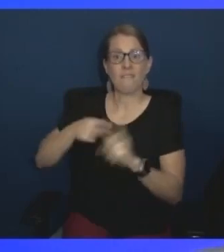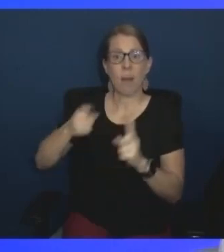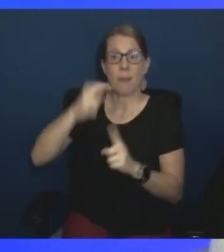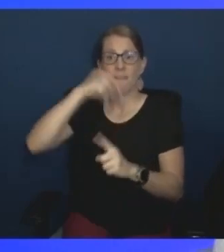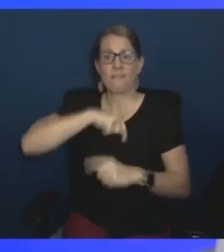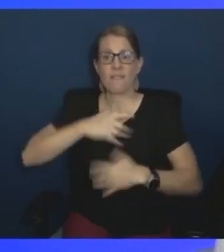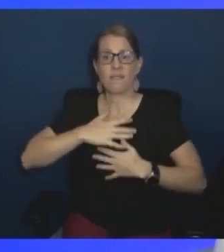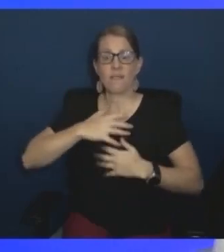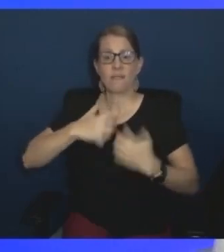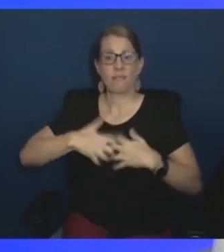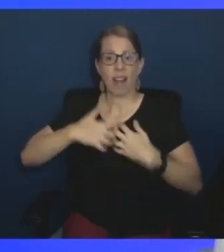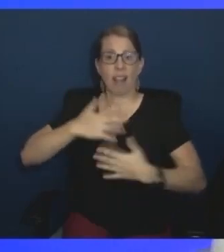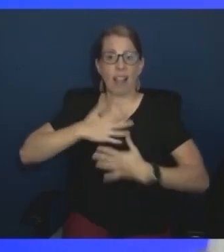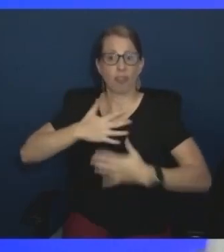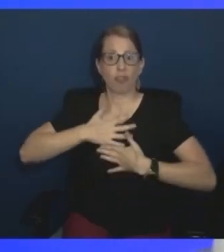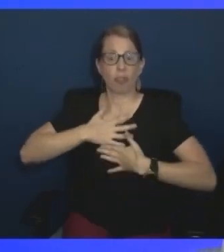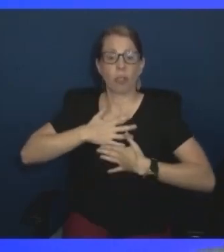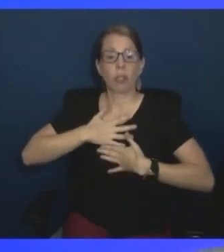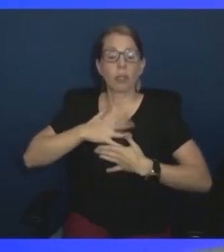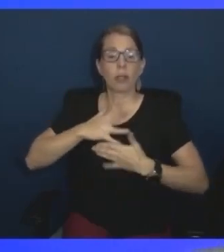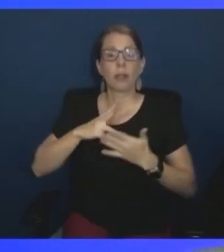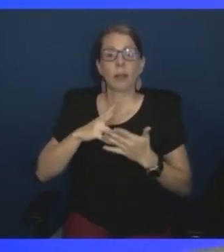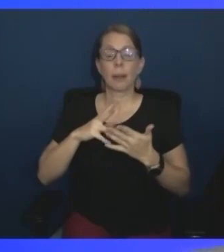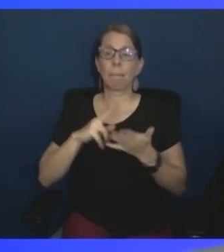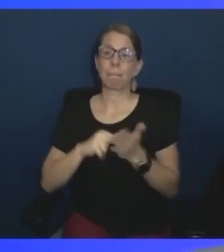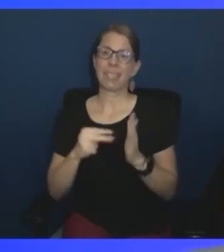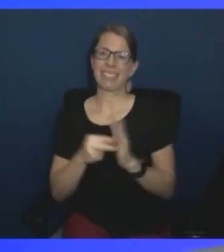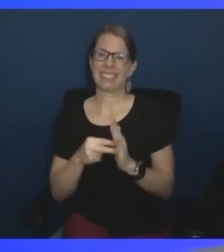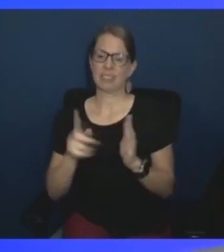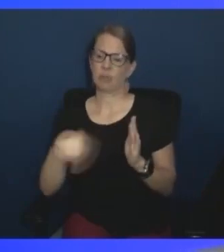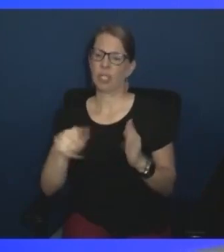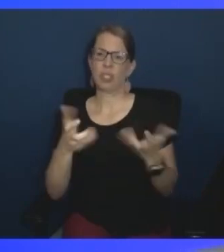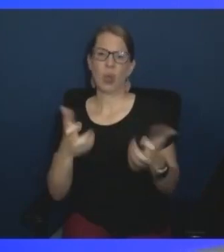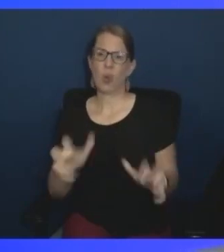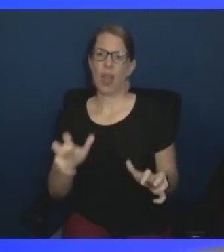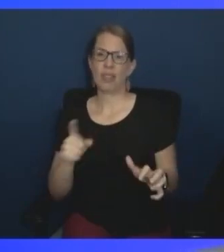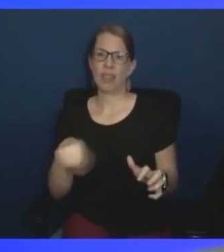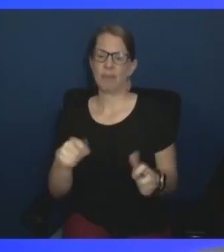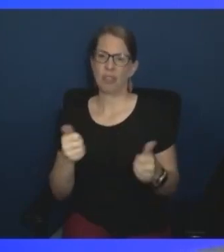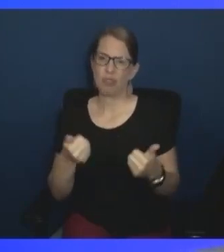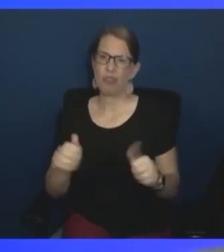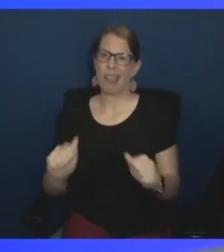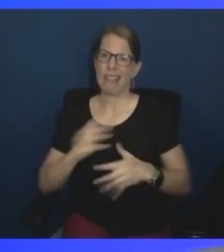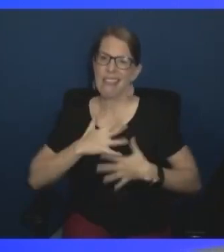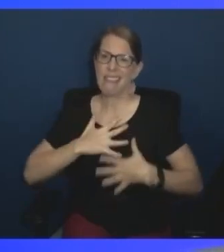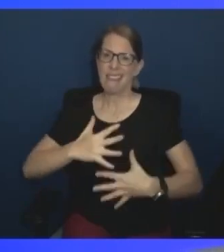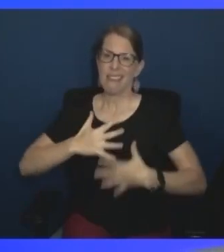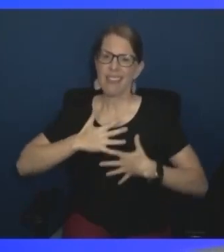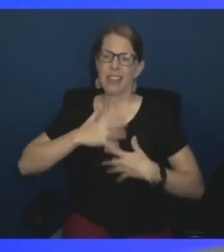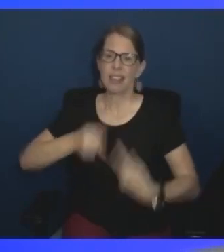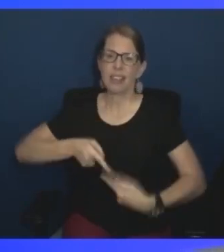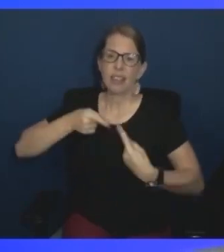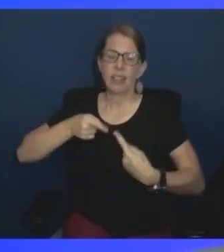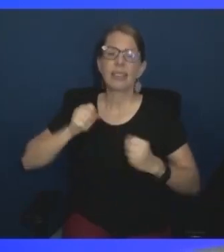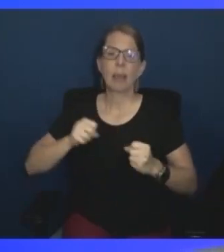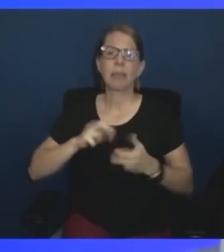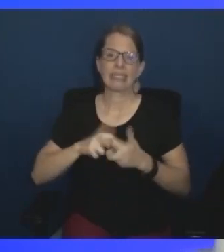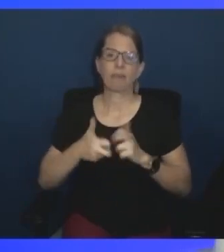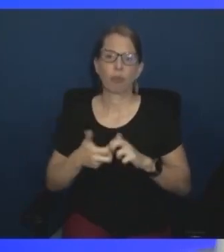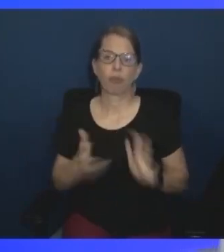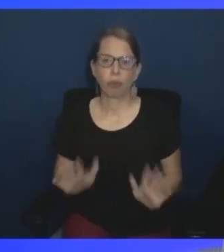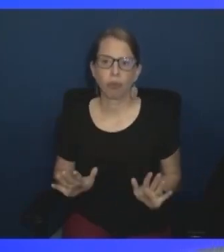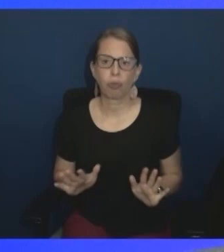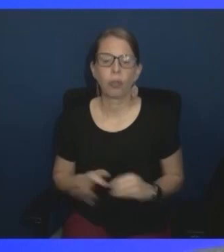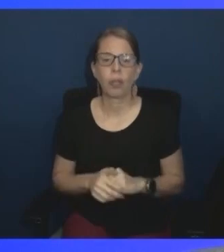In many times means that we don't want them generating their own effort, and often that can be very difficult, and usually means that